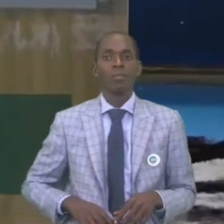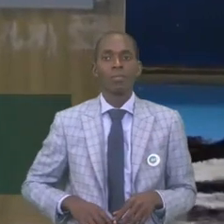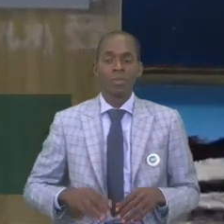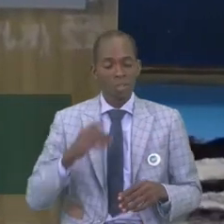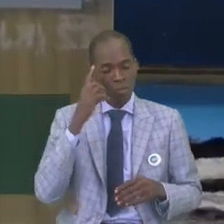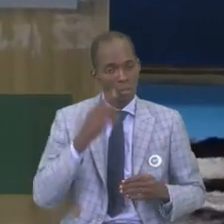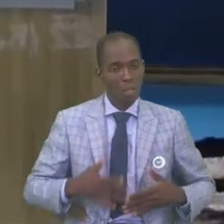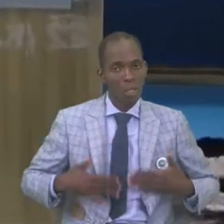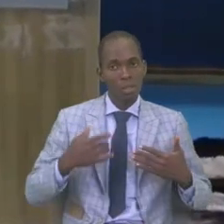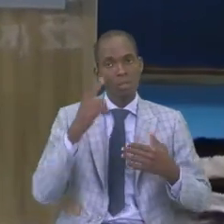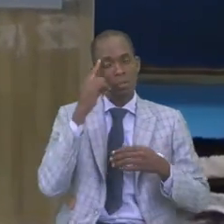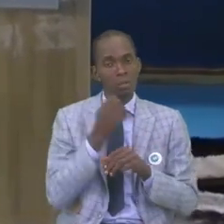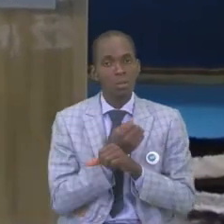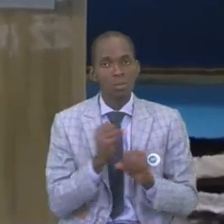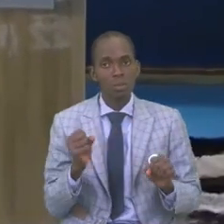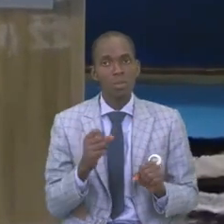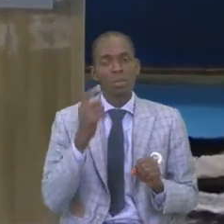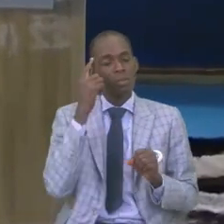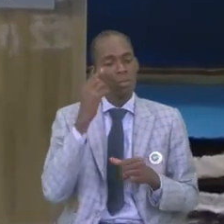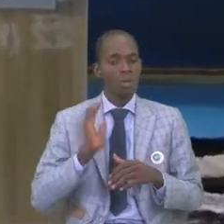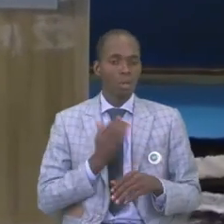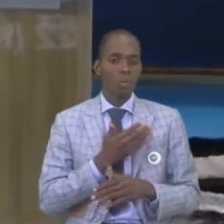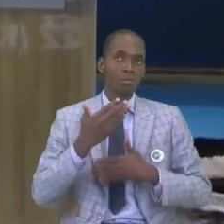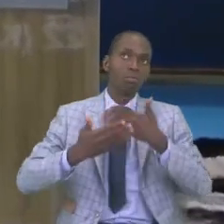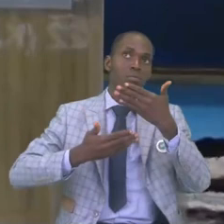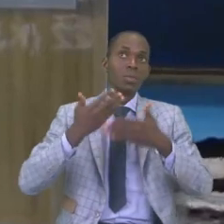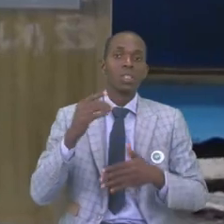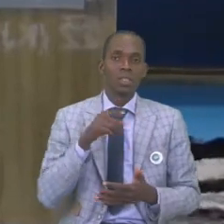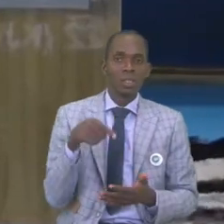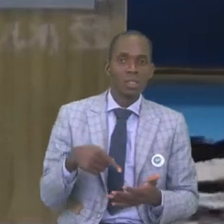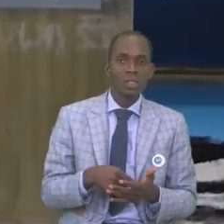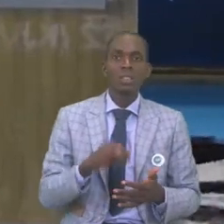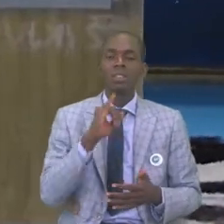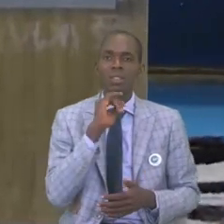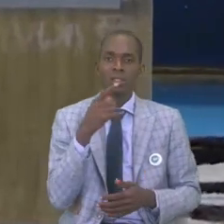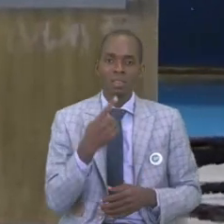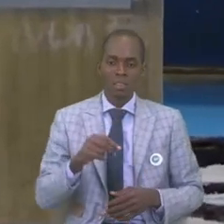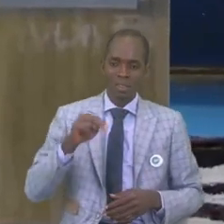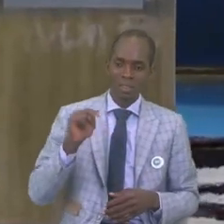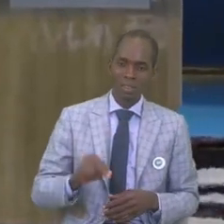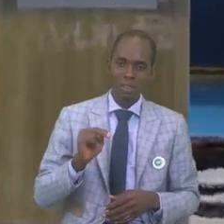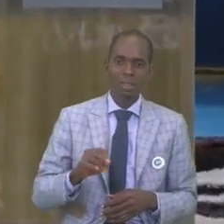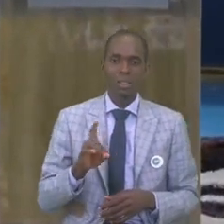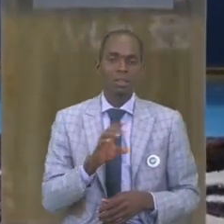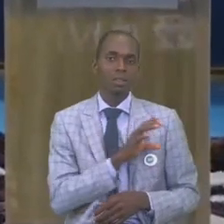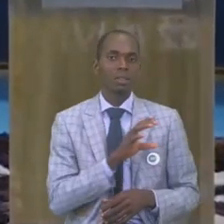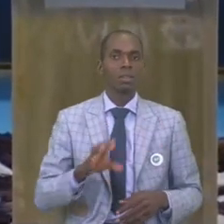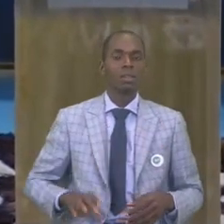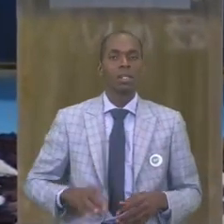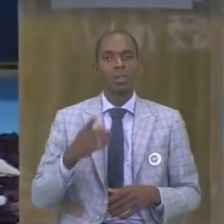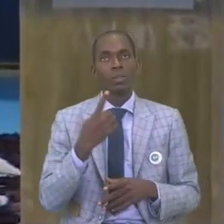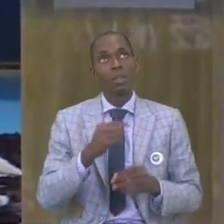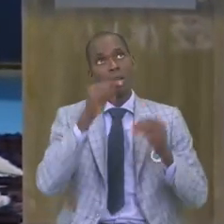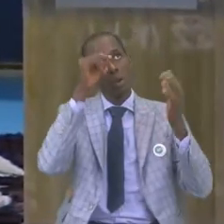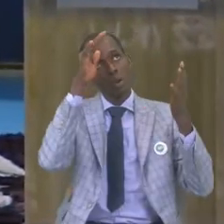salvation, for progress, and for our calling. This is the indispensable Christ, the hope of the